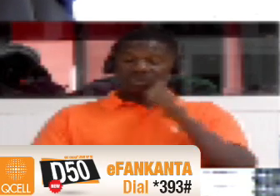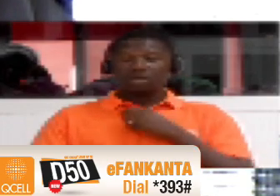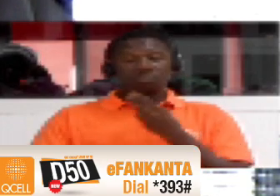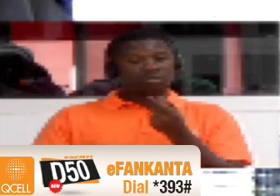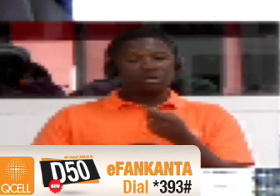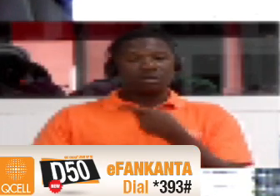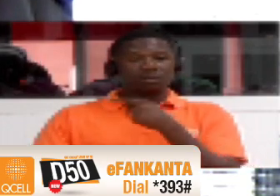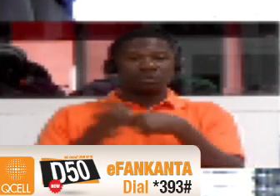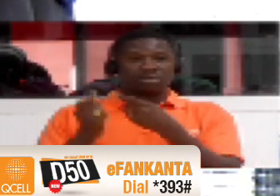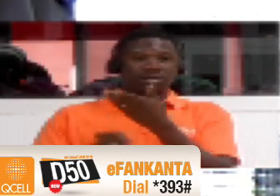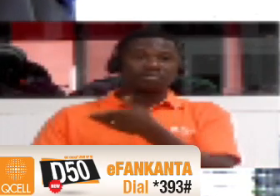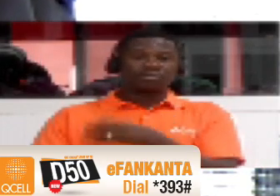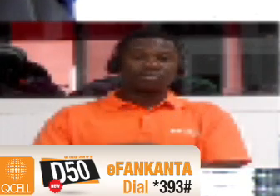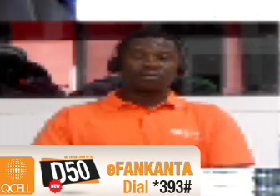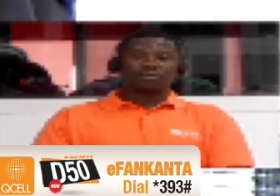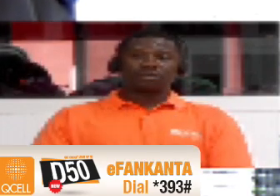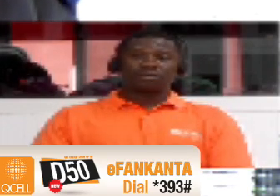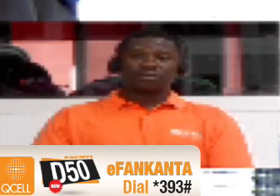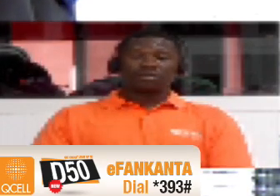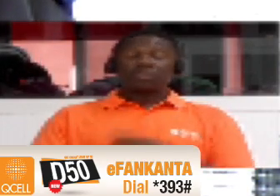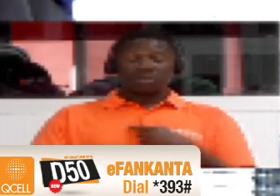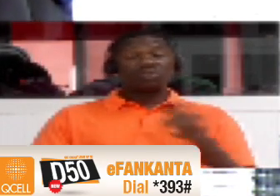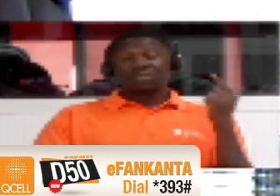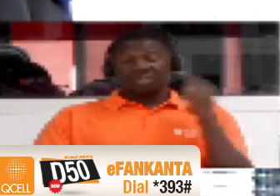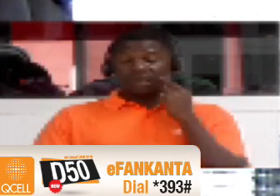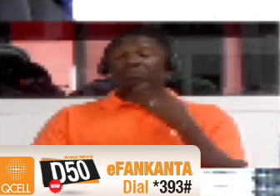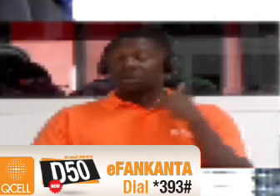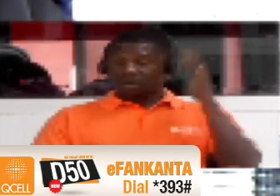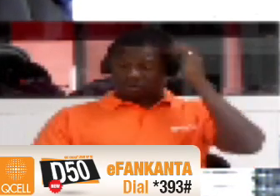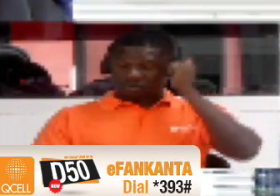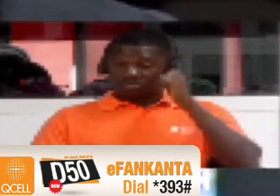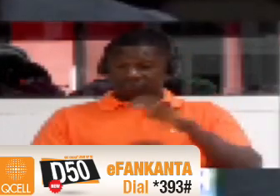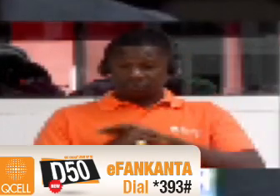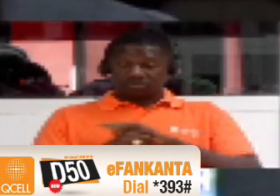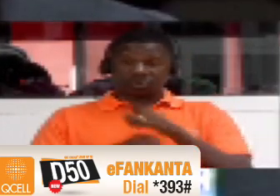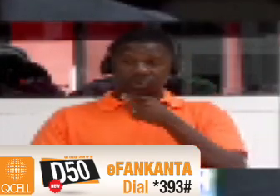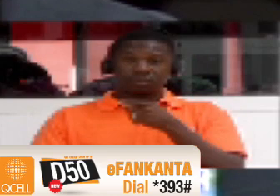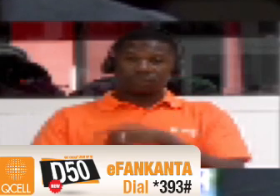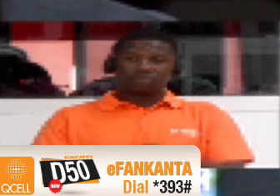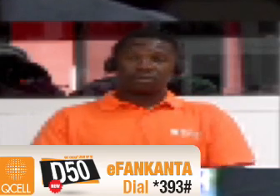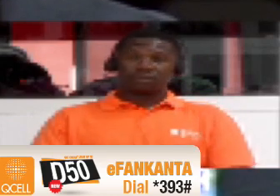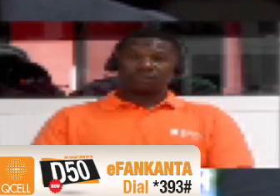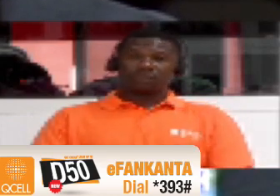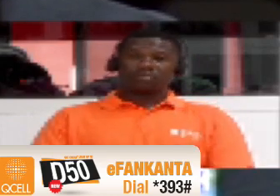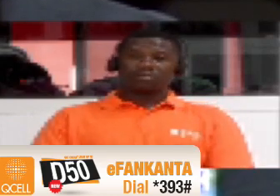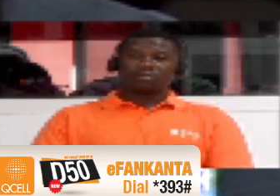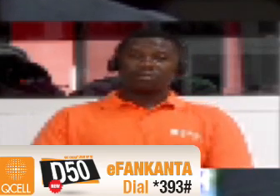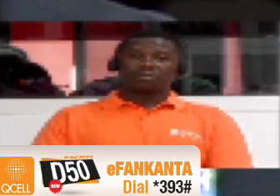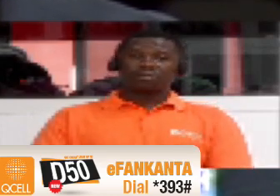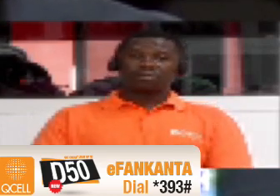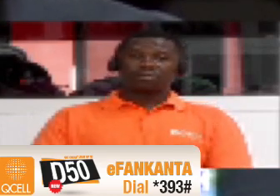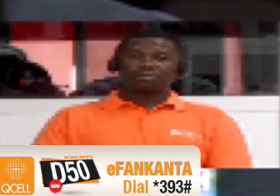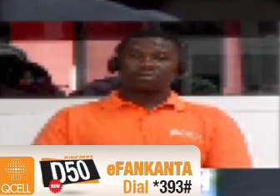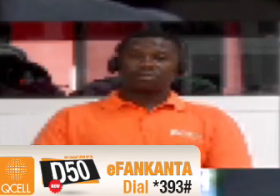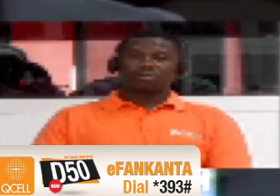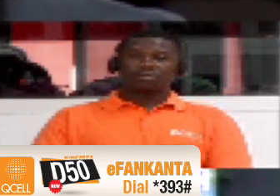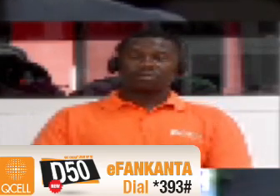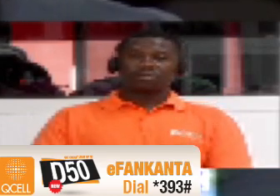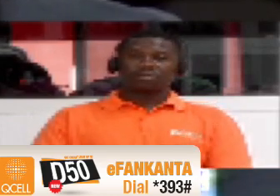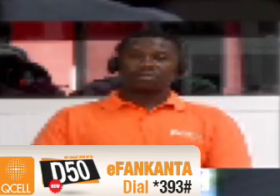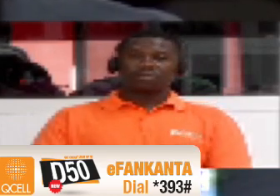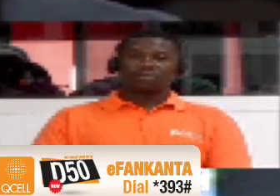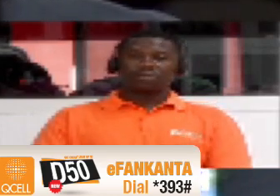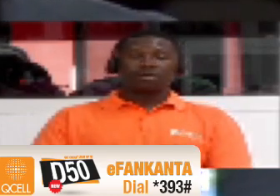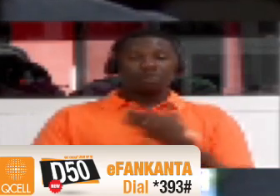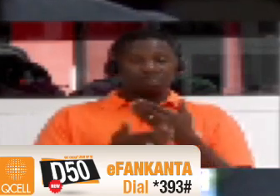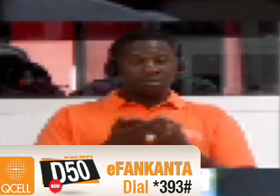sorted our problems out. Olungole fana ngalong. That was the day I got to know him. Please repeat, Mr. Interpreter. Unfortunately, we did not hear